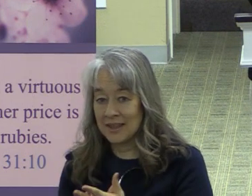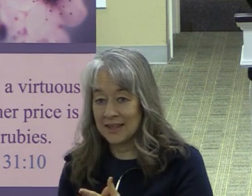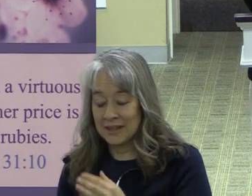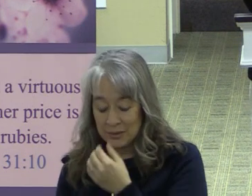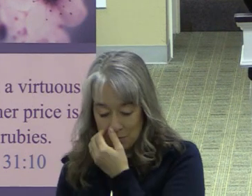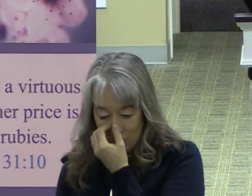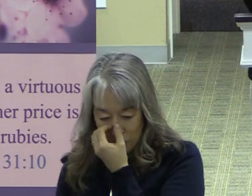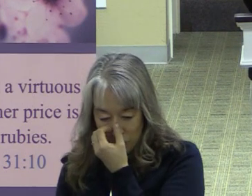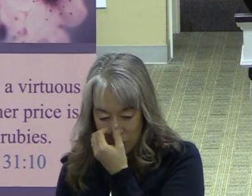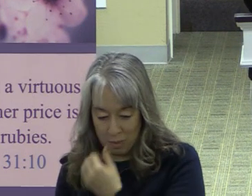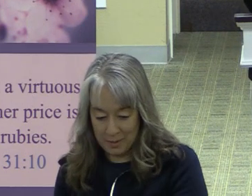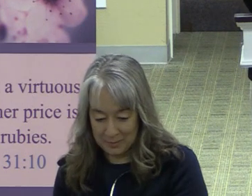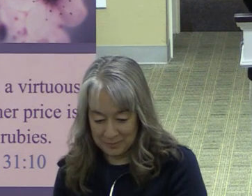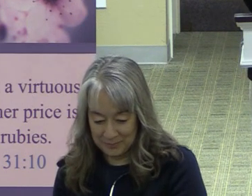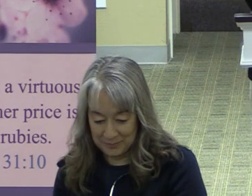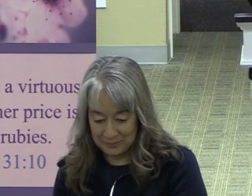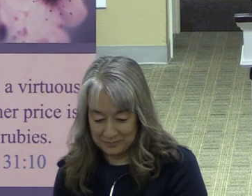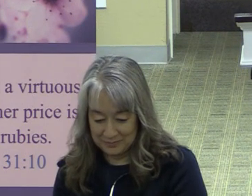that.